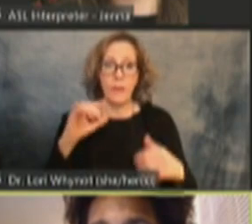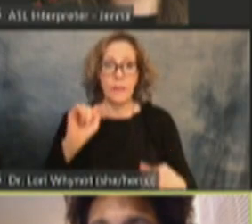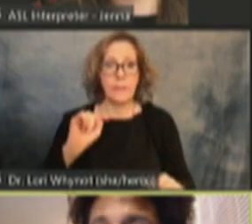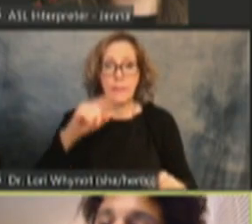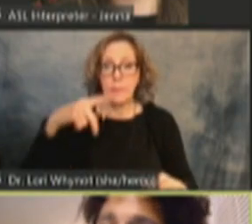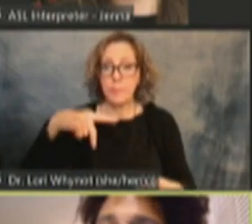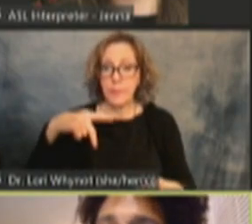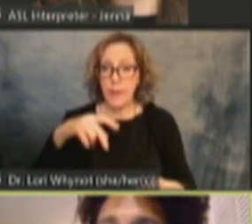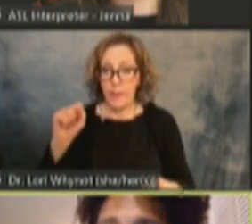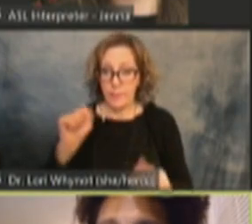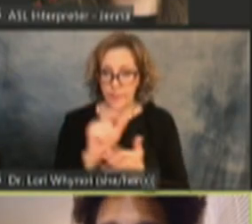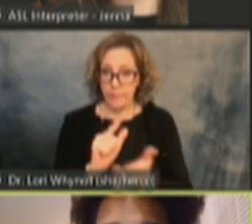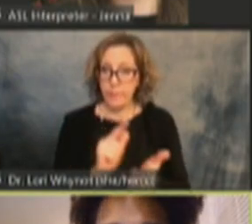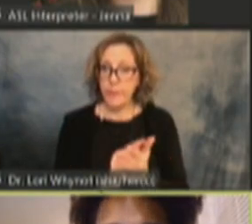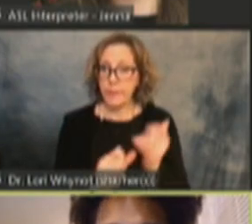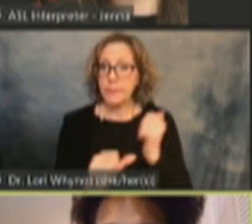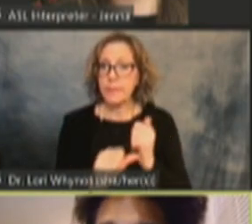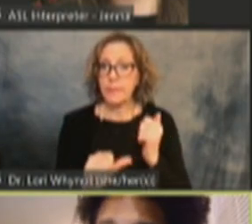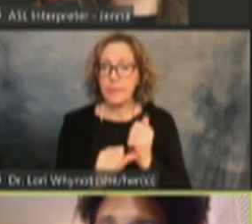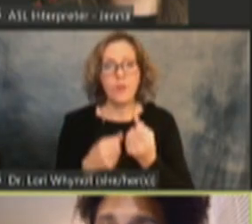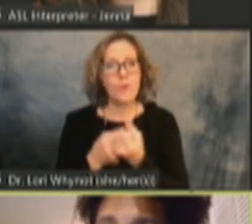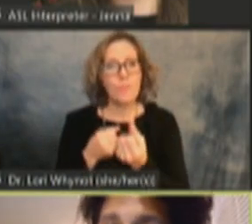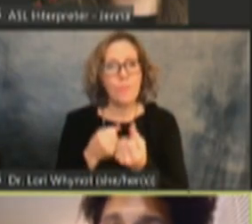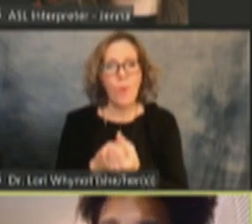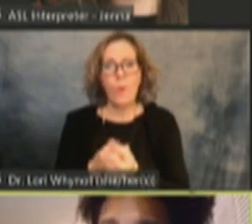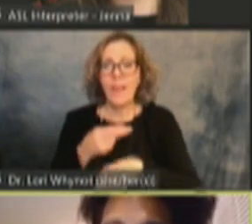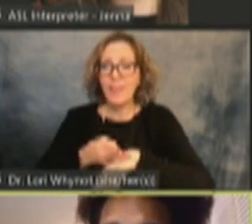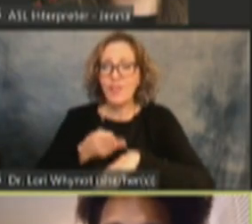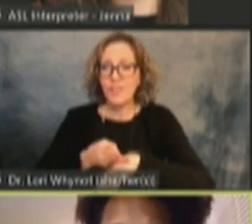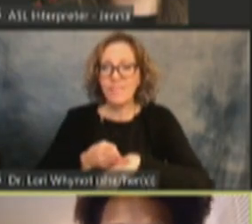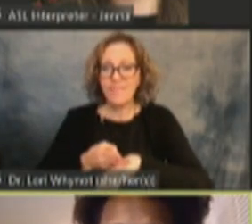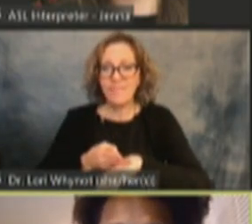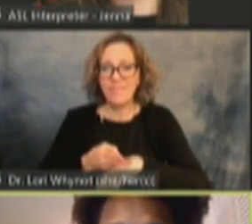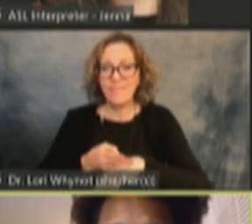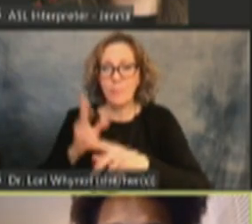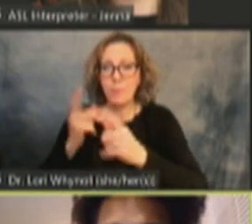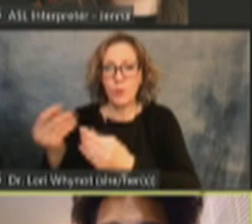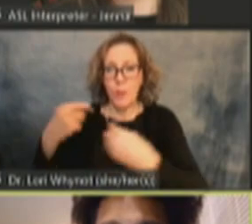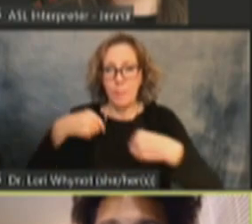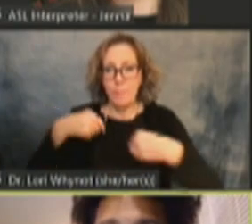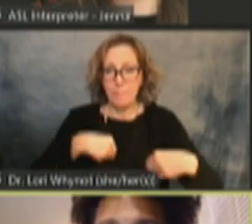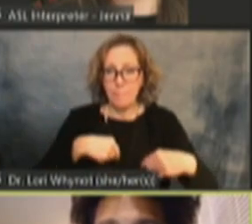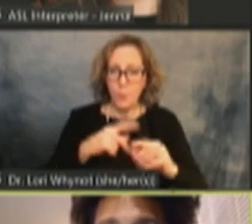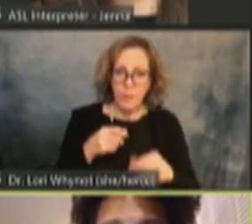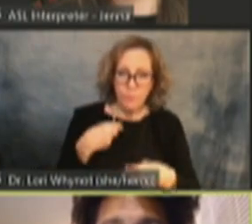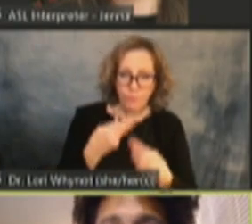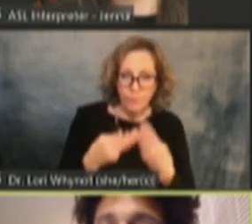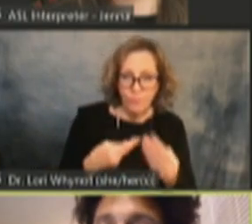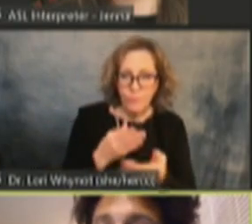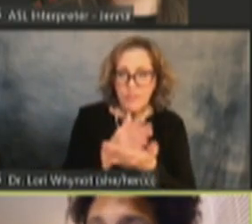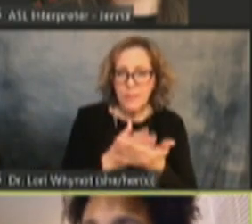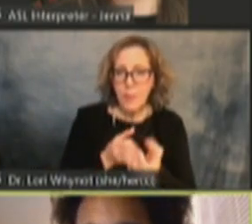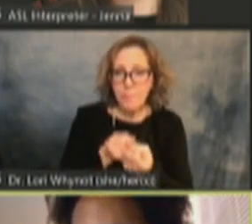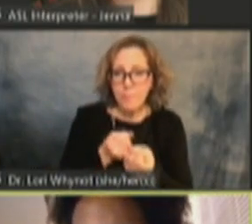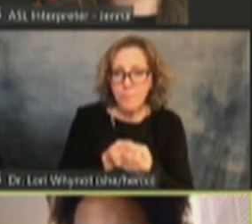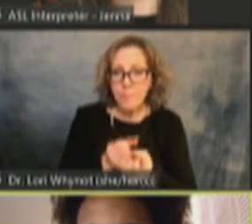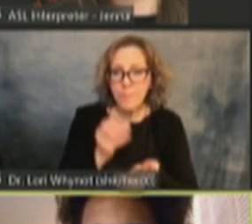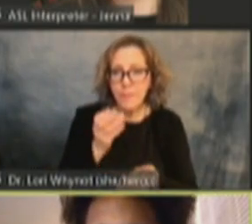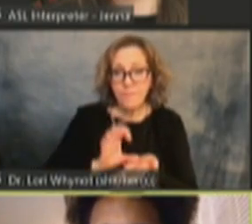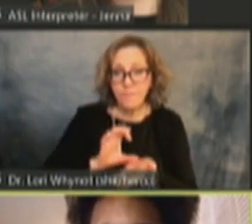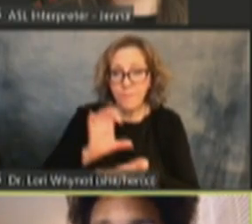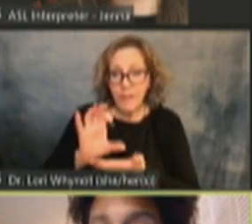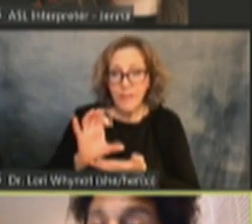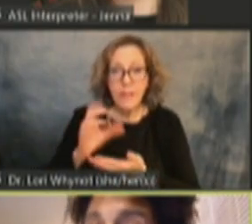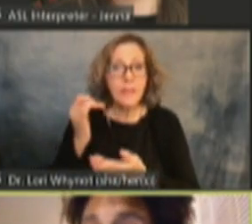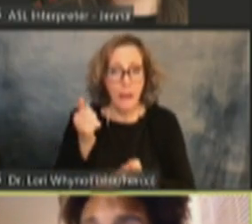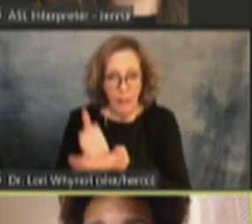entrants in a collaboration with a nonprofit that we've also provided some funding to help those who need to apply to TPS, for